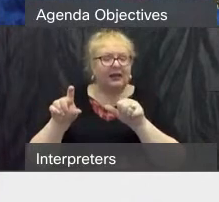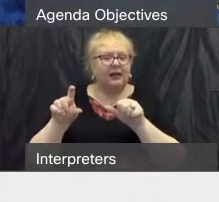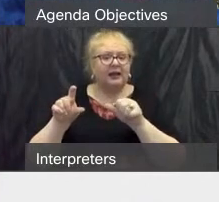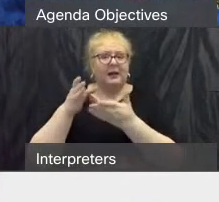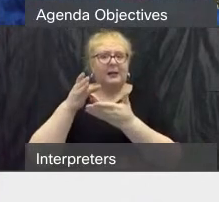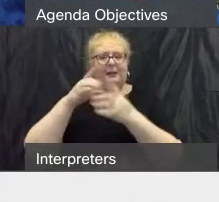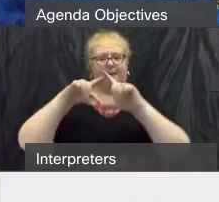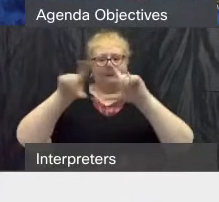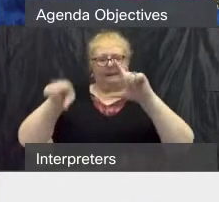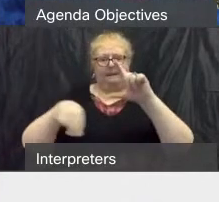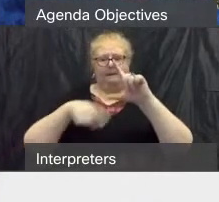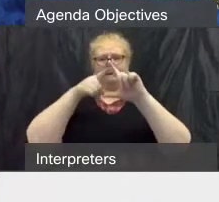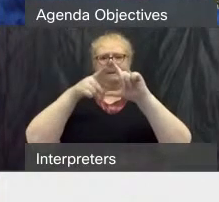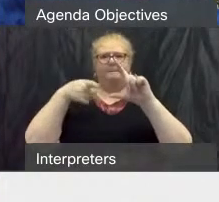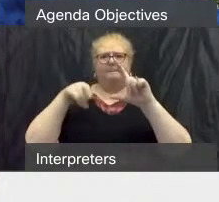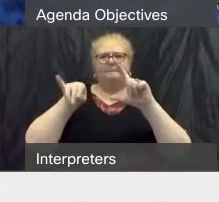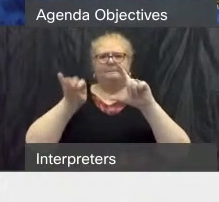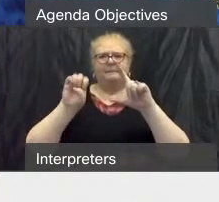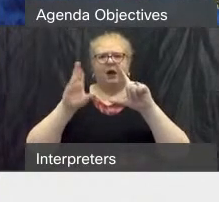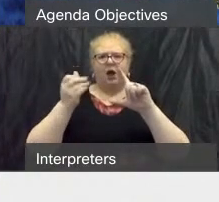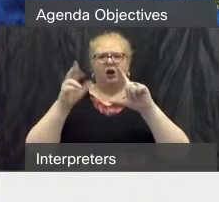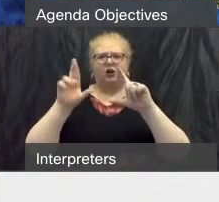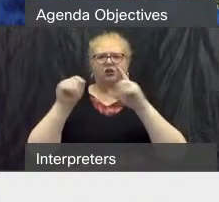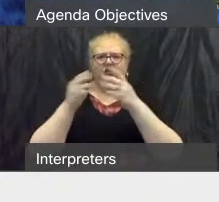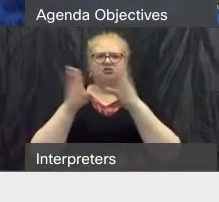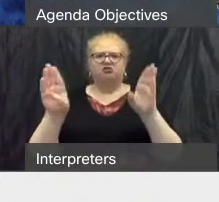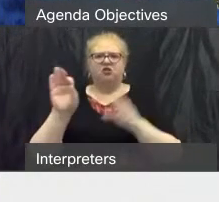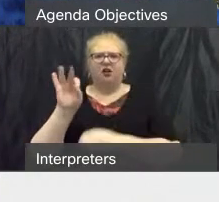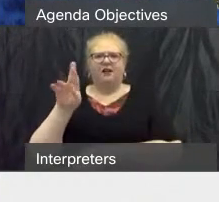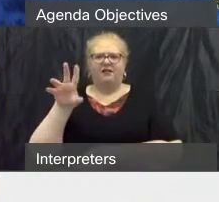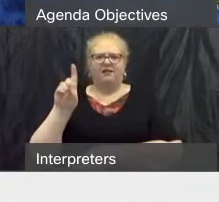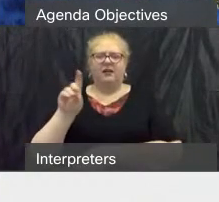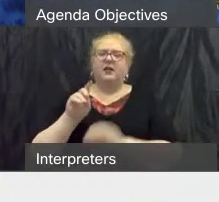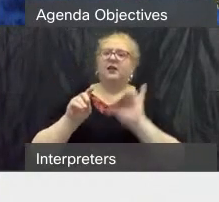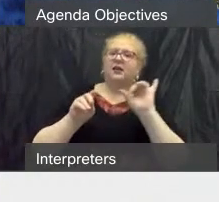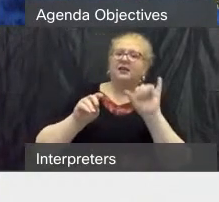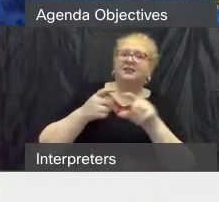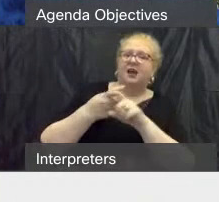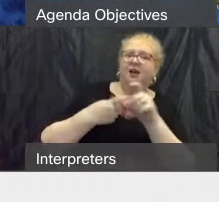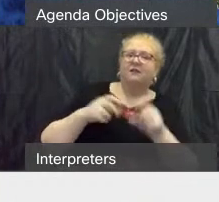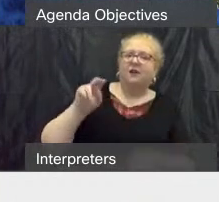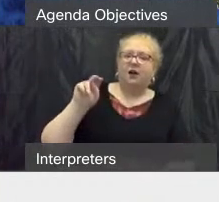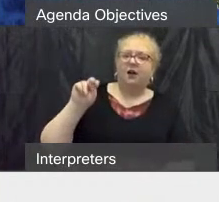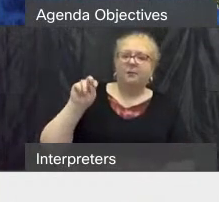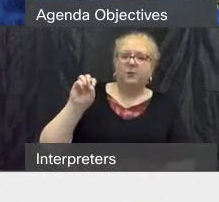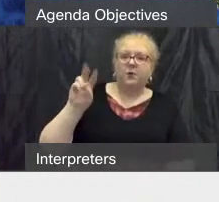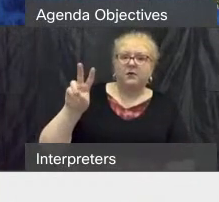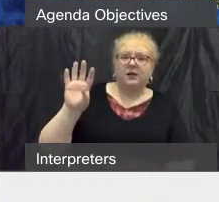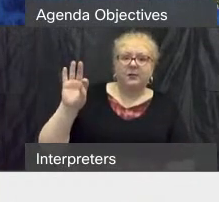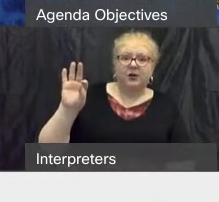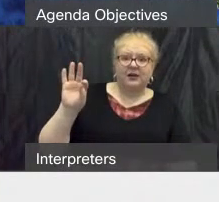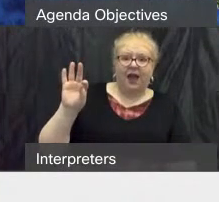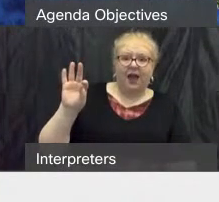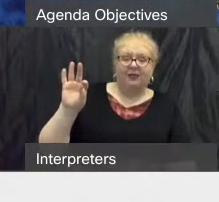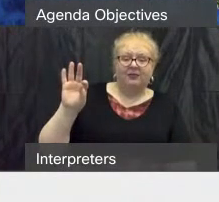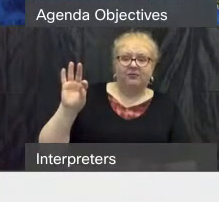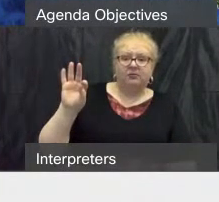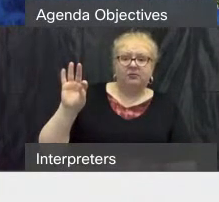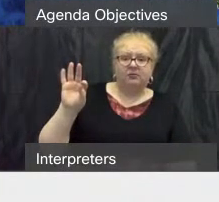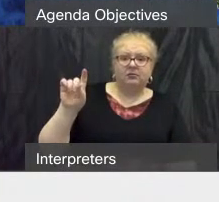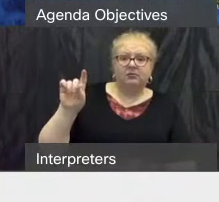chart, general fund revenues? is this the November 9th presentation? Um, What